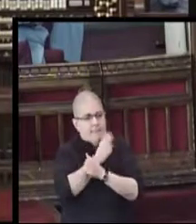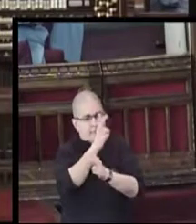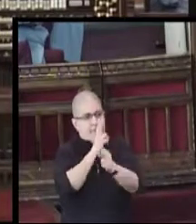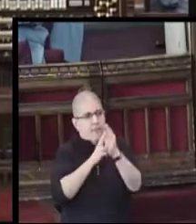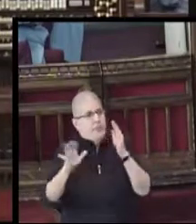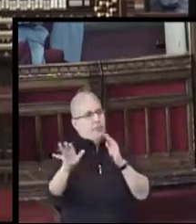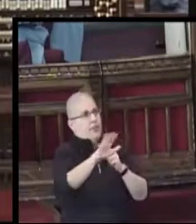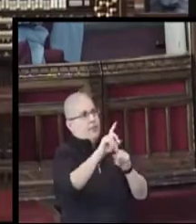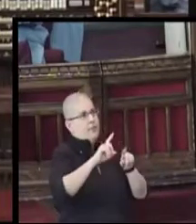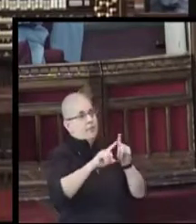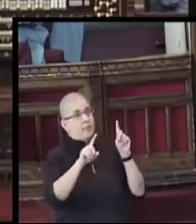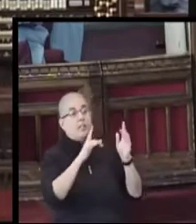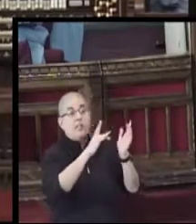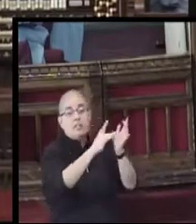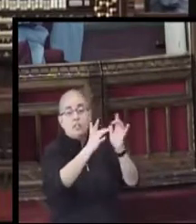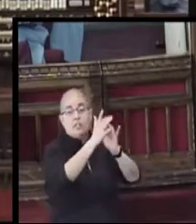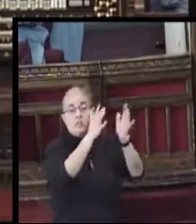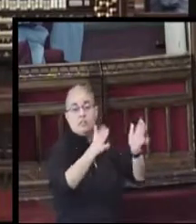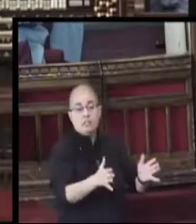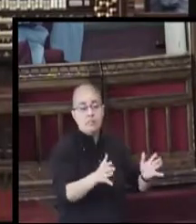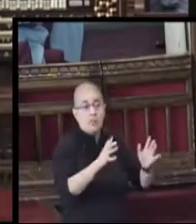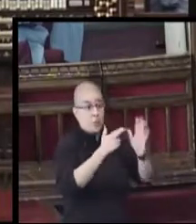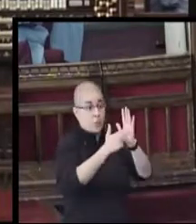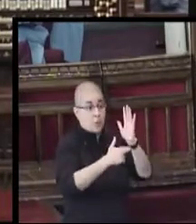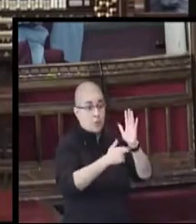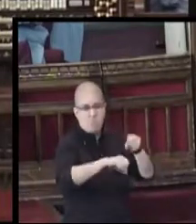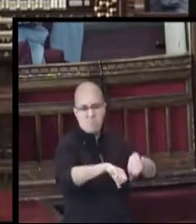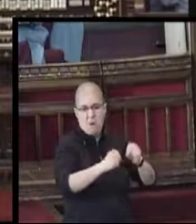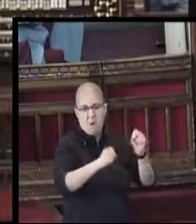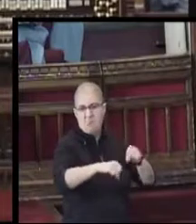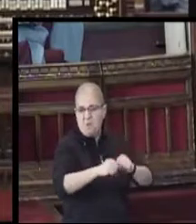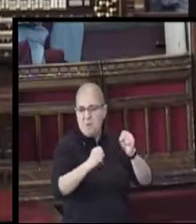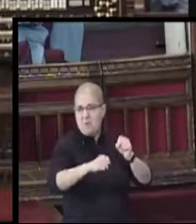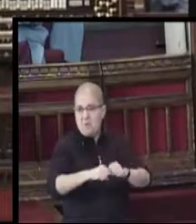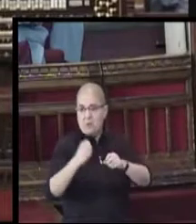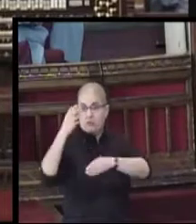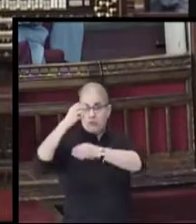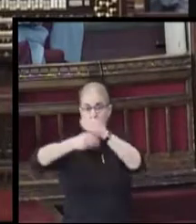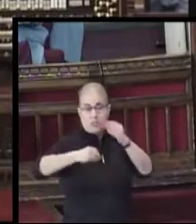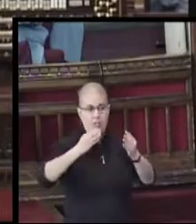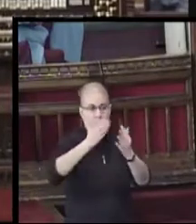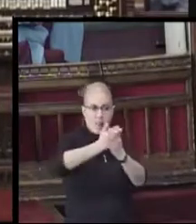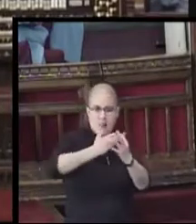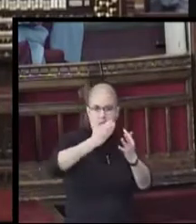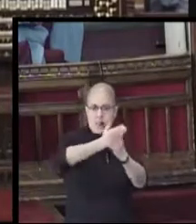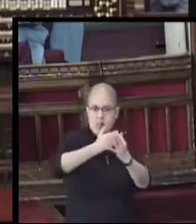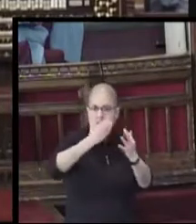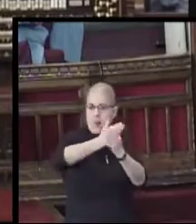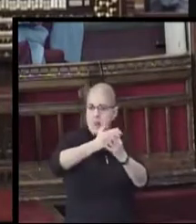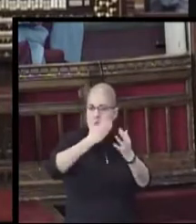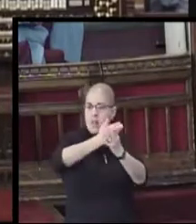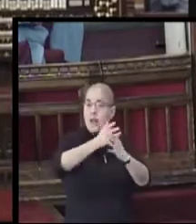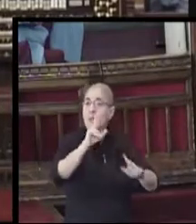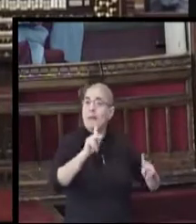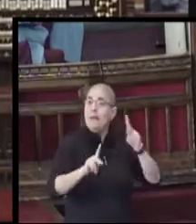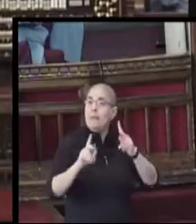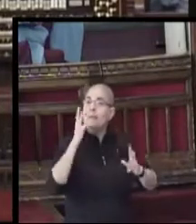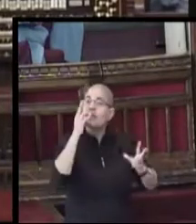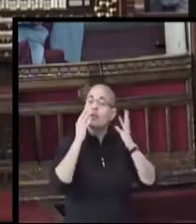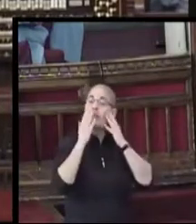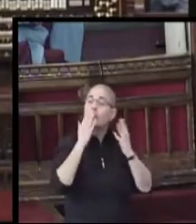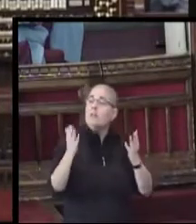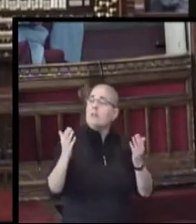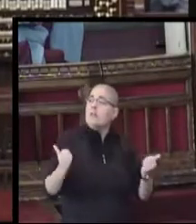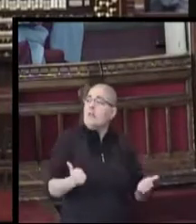Jesus broke rules and traditions, which were getting in the way of people experiencing